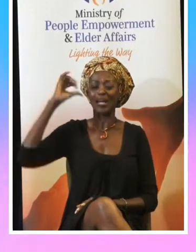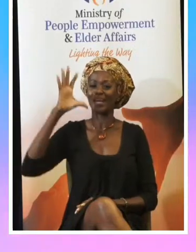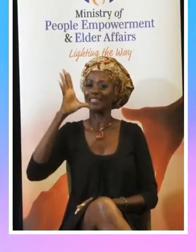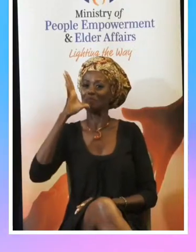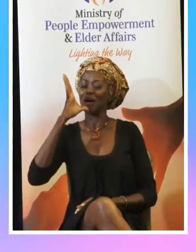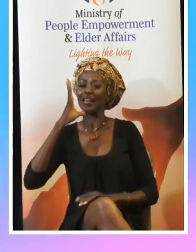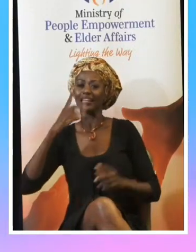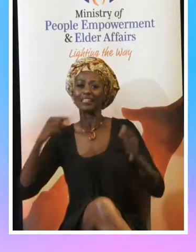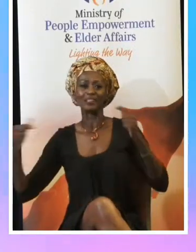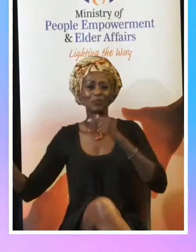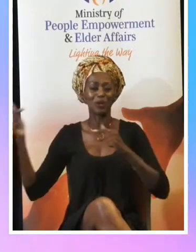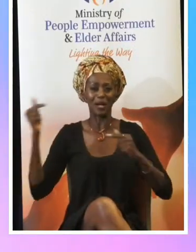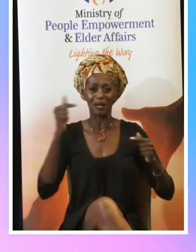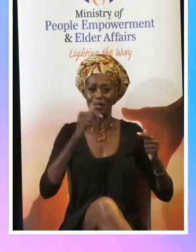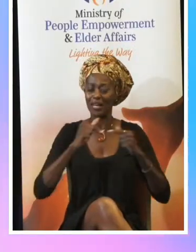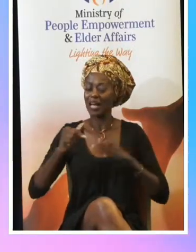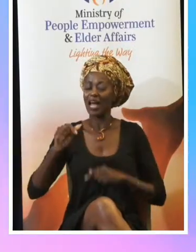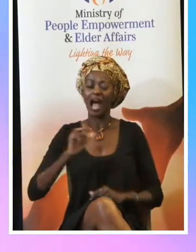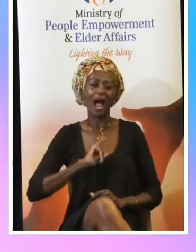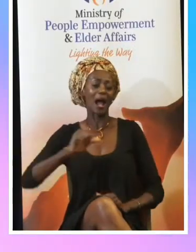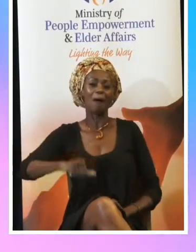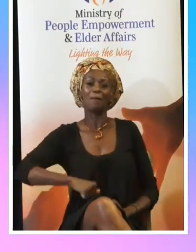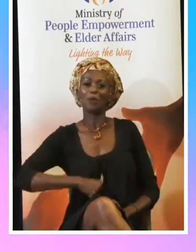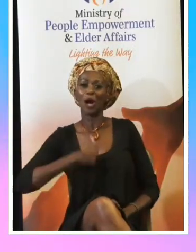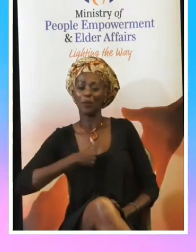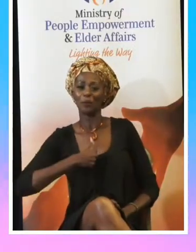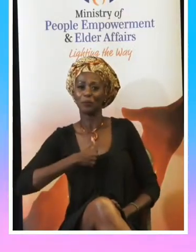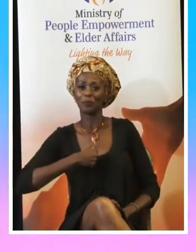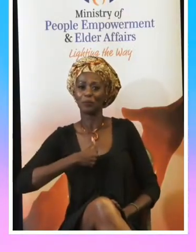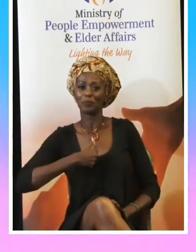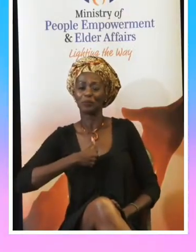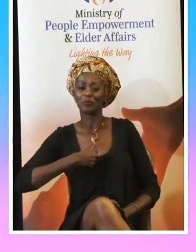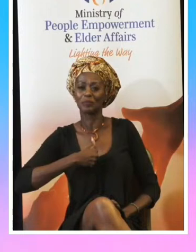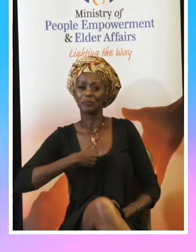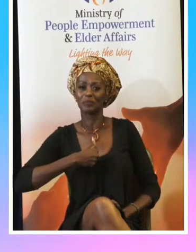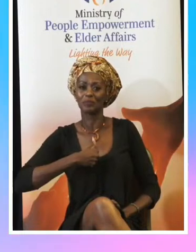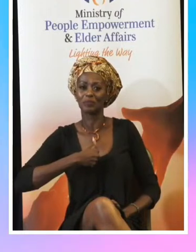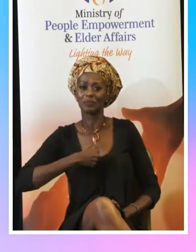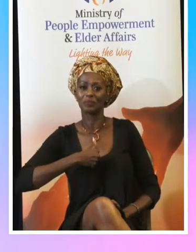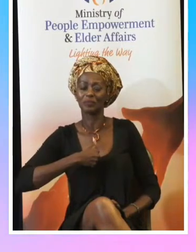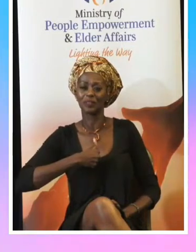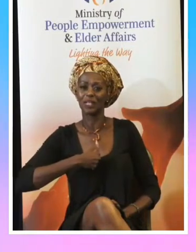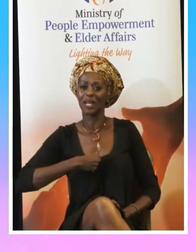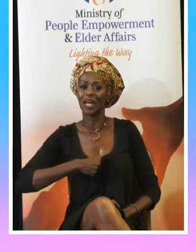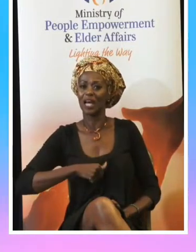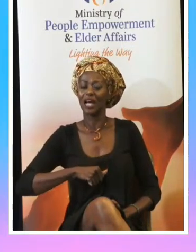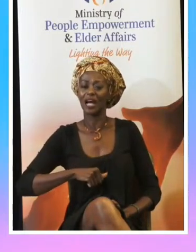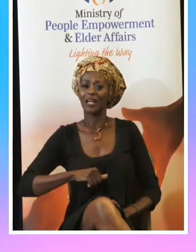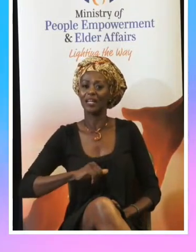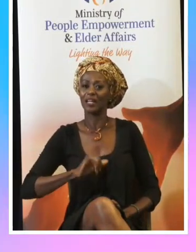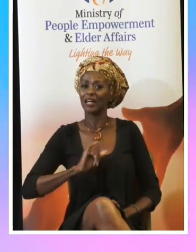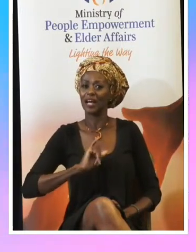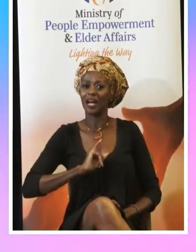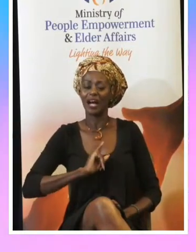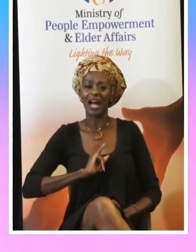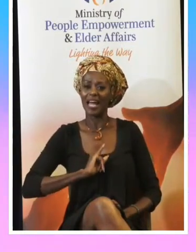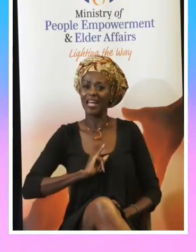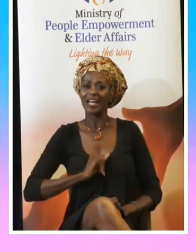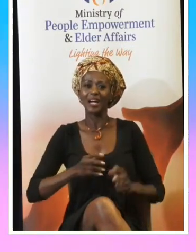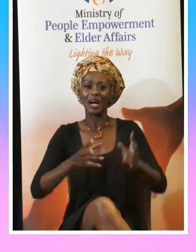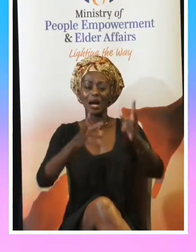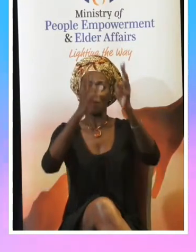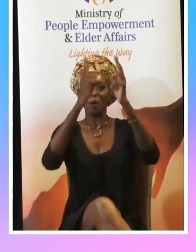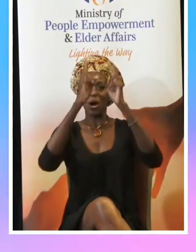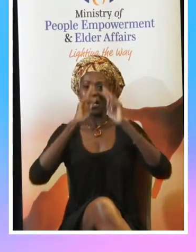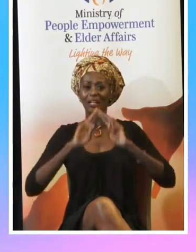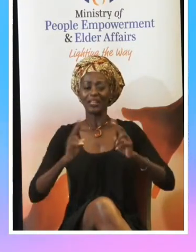Fight. I am proud of you. I am honored to see that you will